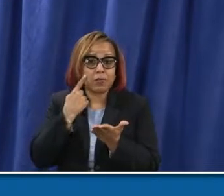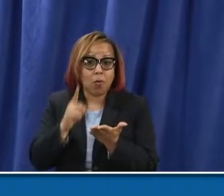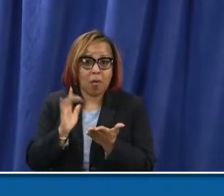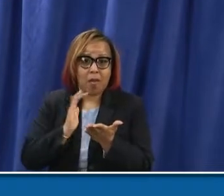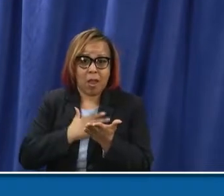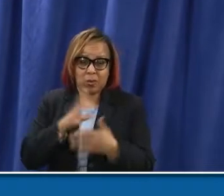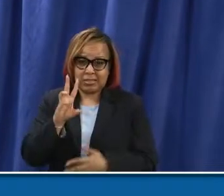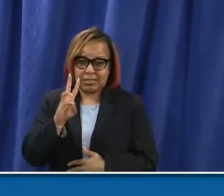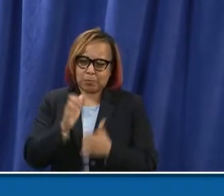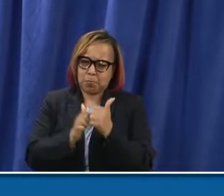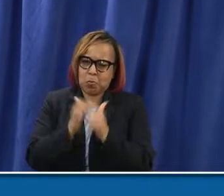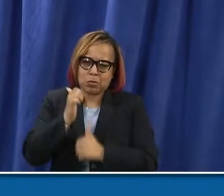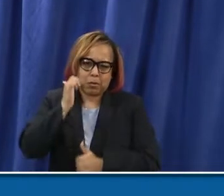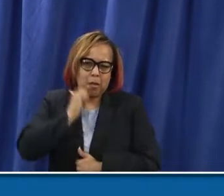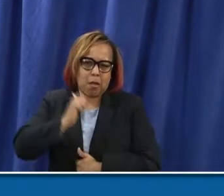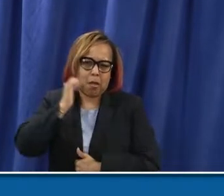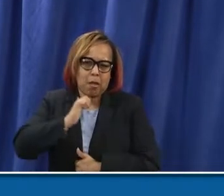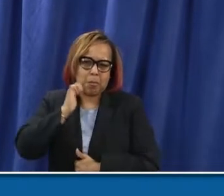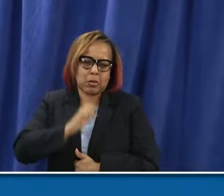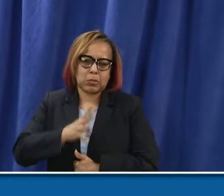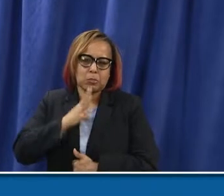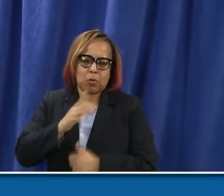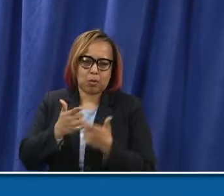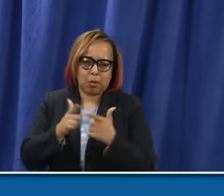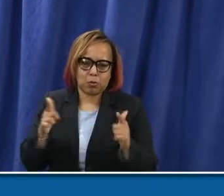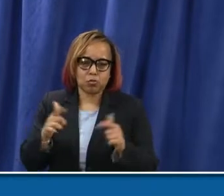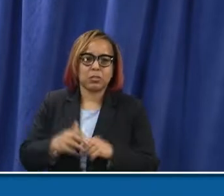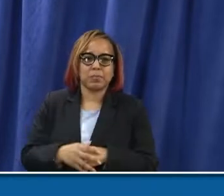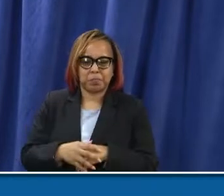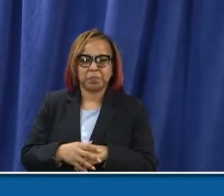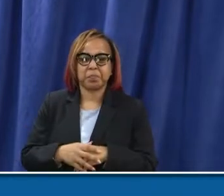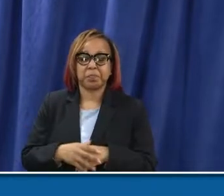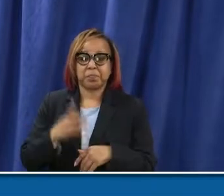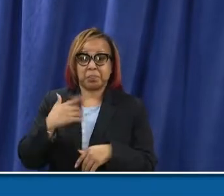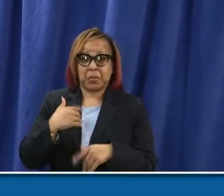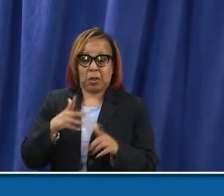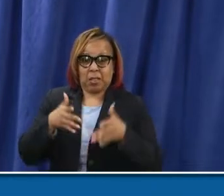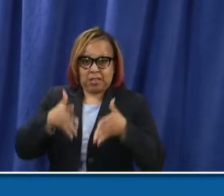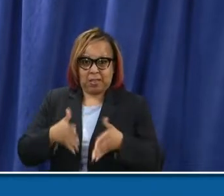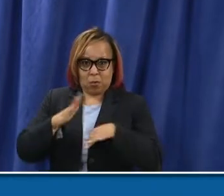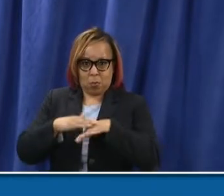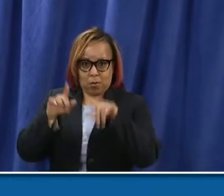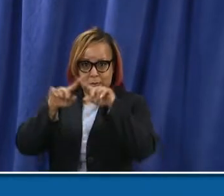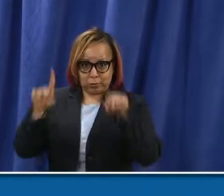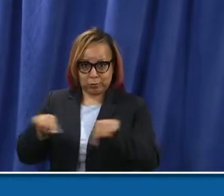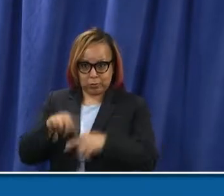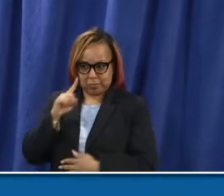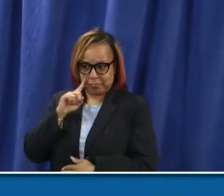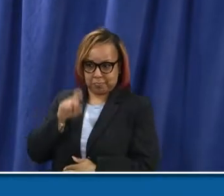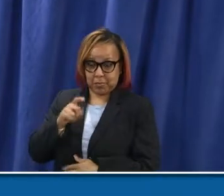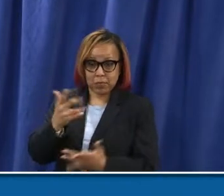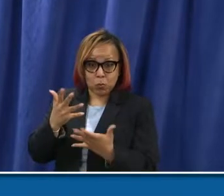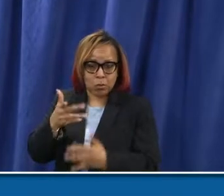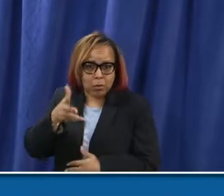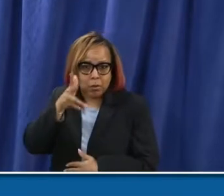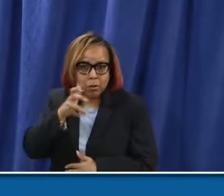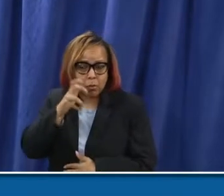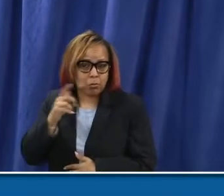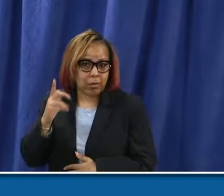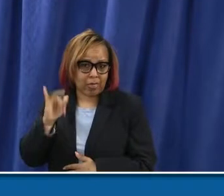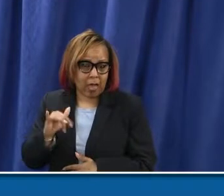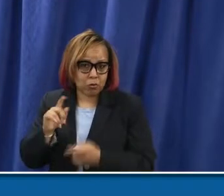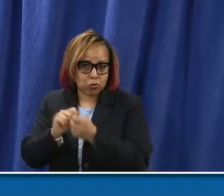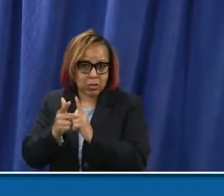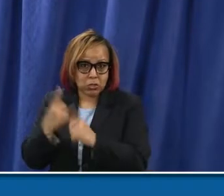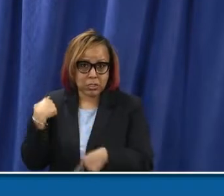our 6 most commonly spoken languages. So I'll leave this up on the screen, and please, if you want to hear translation in